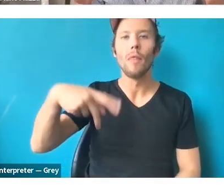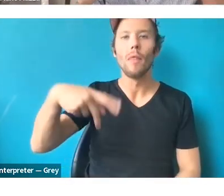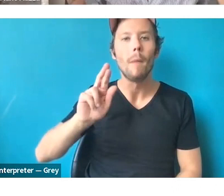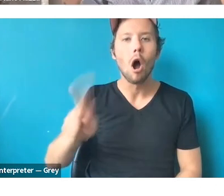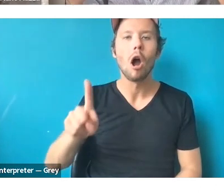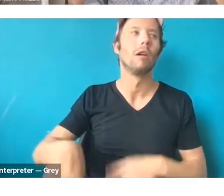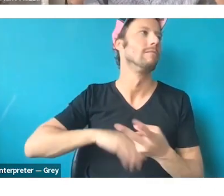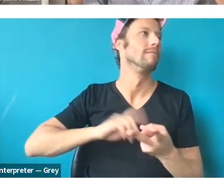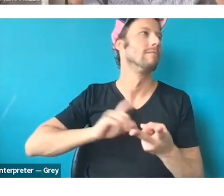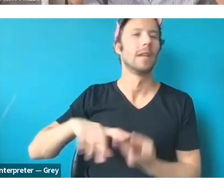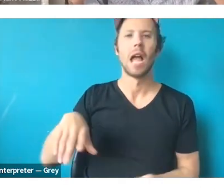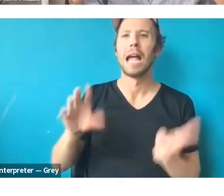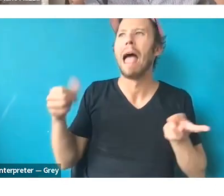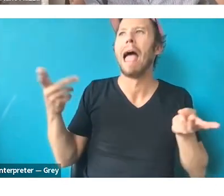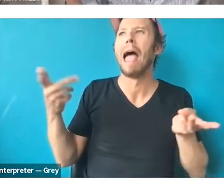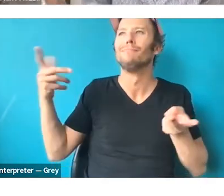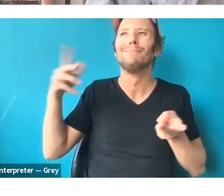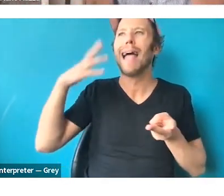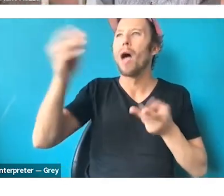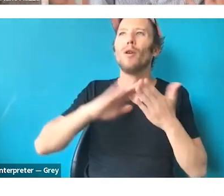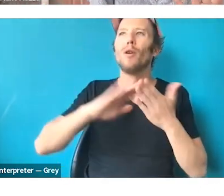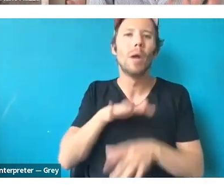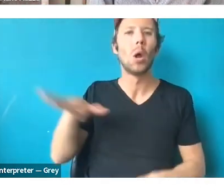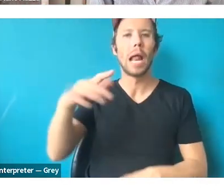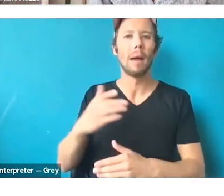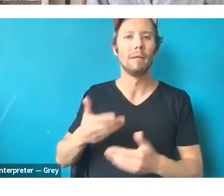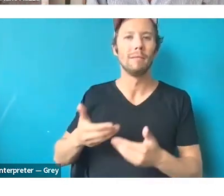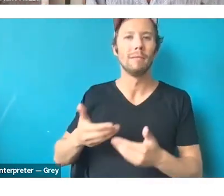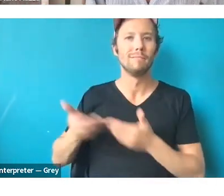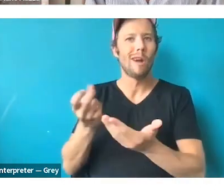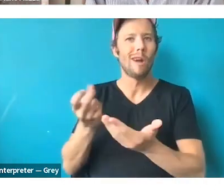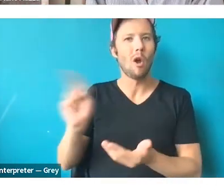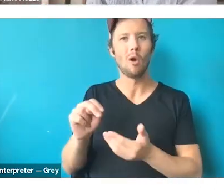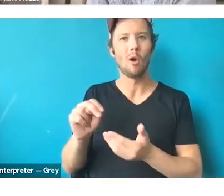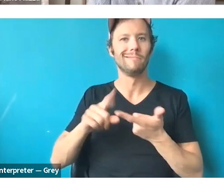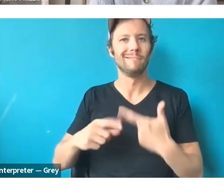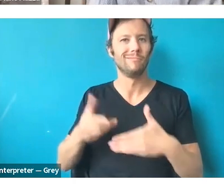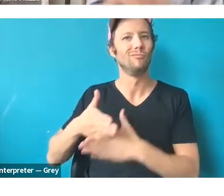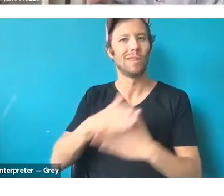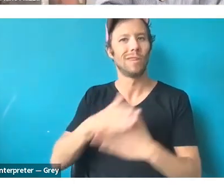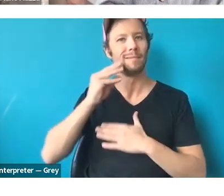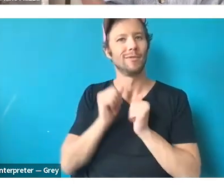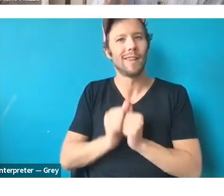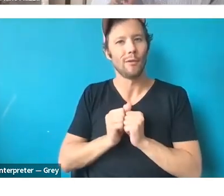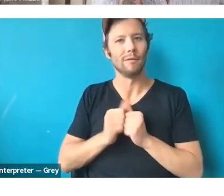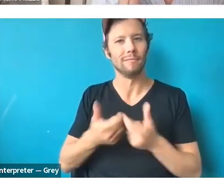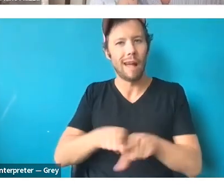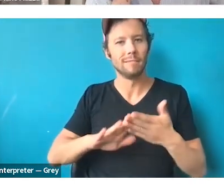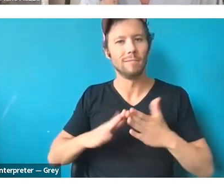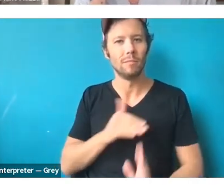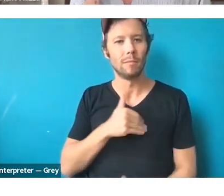talking around how we can create these beautiful experiences together of natural dyeing. So another one of